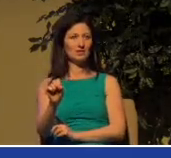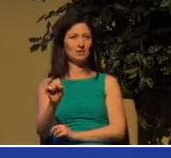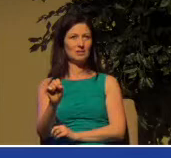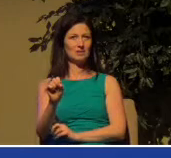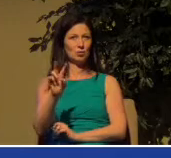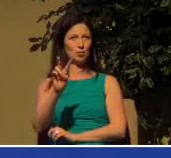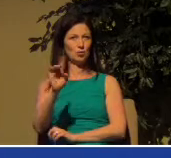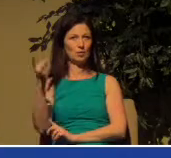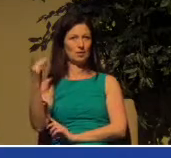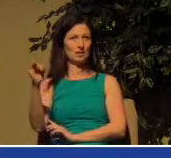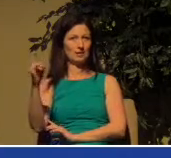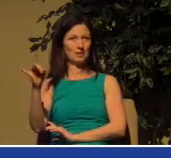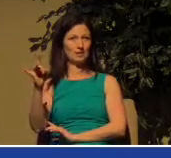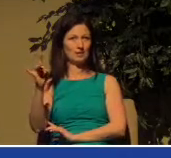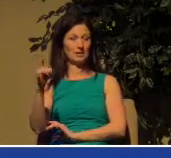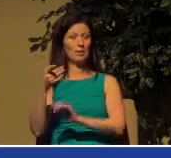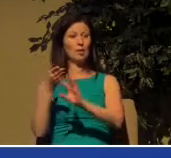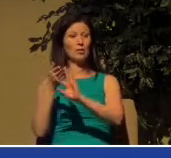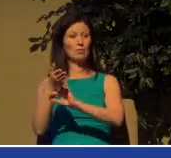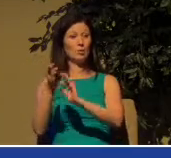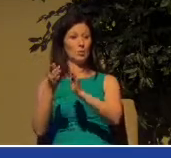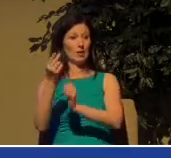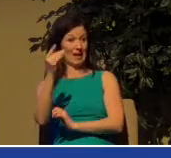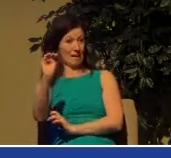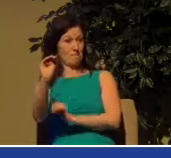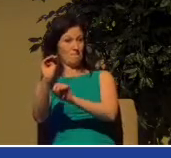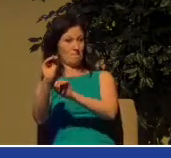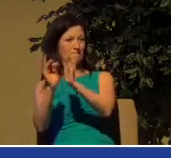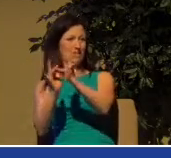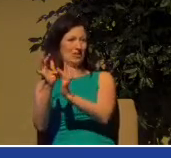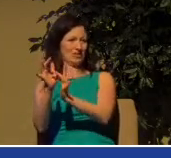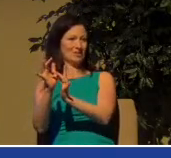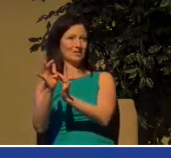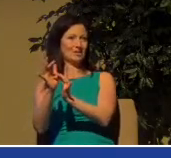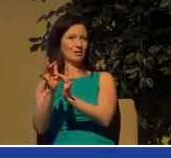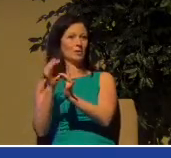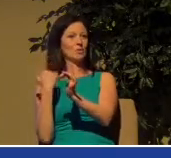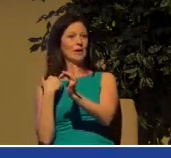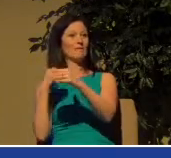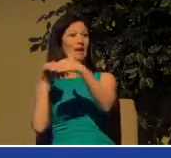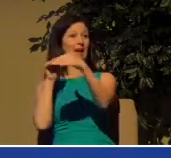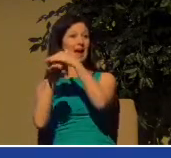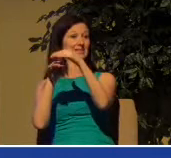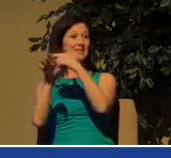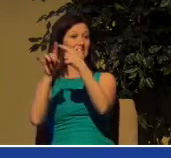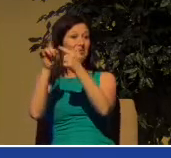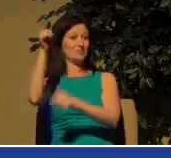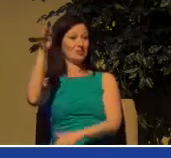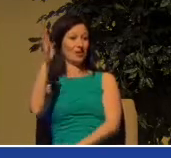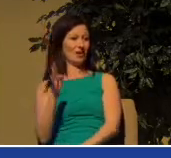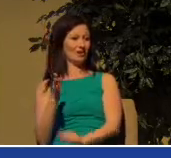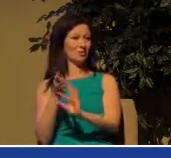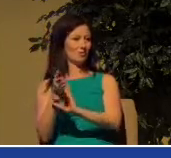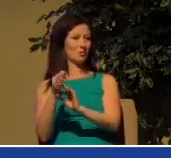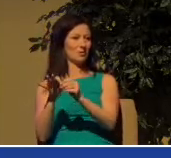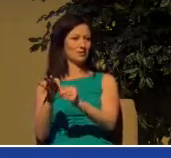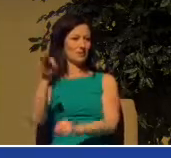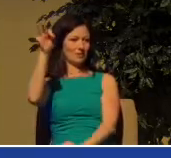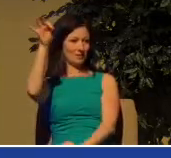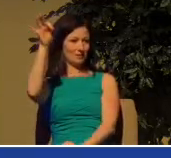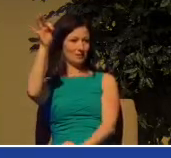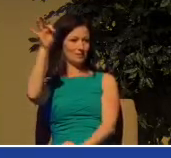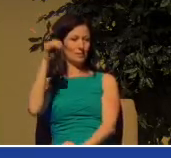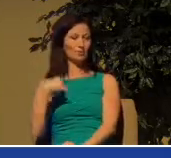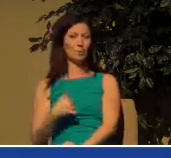Father by one Spirit. Romans 5:1 and 2, since we have been justified